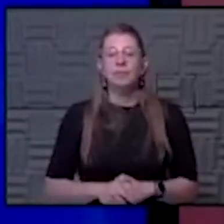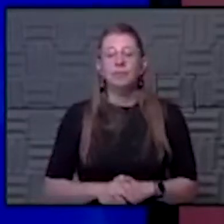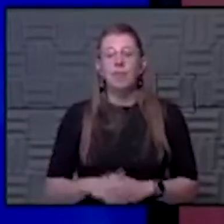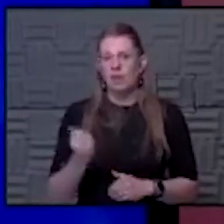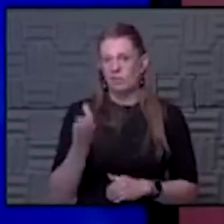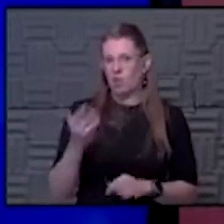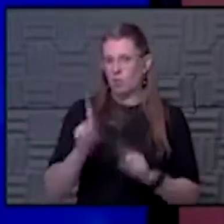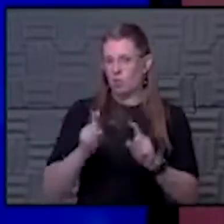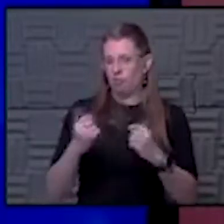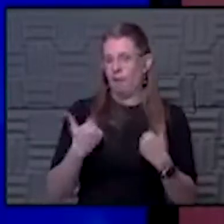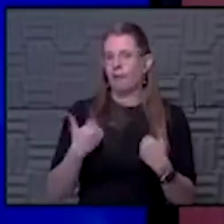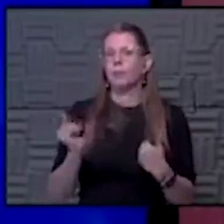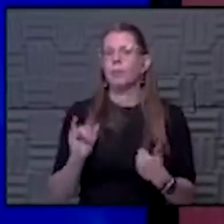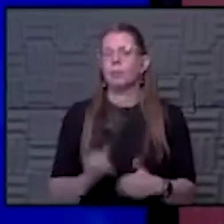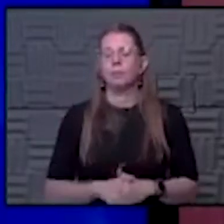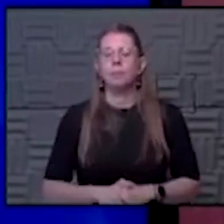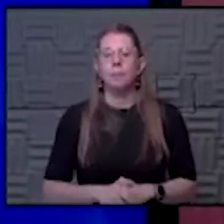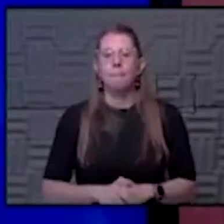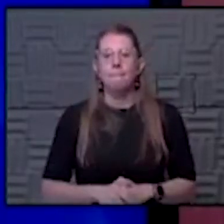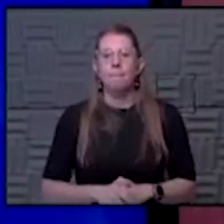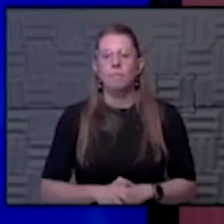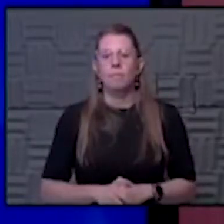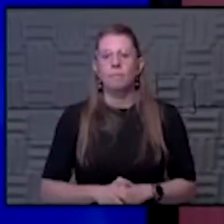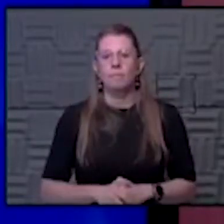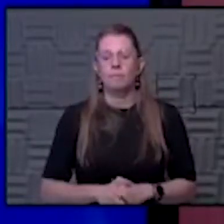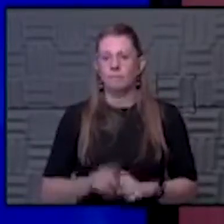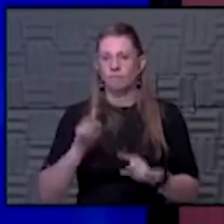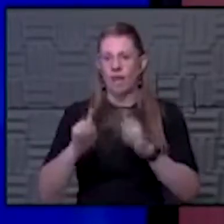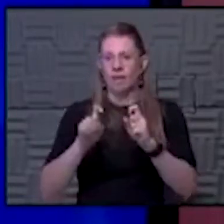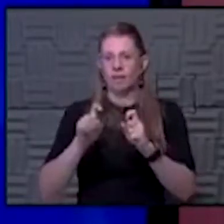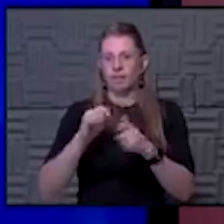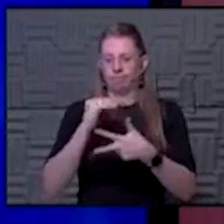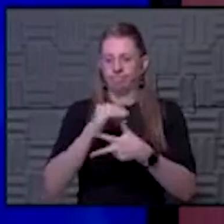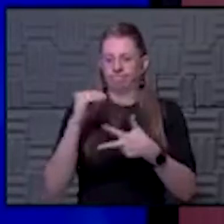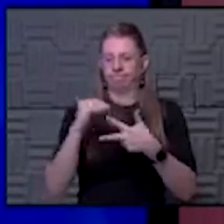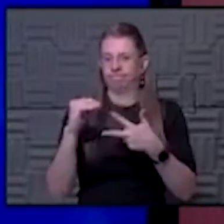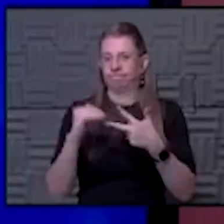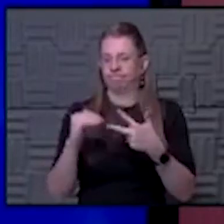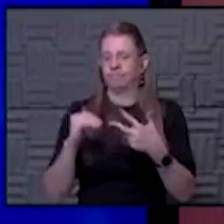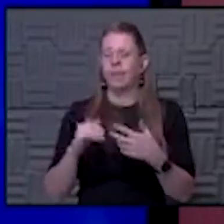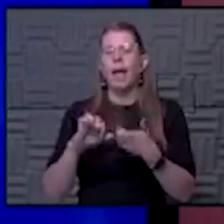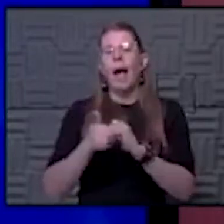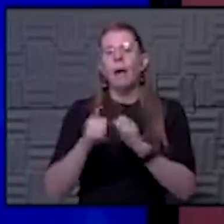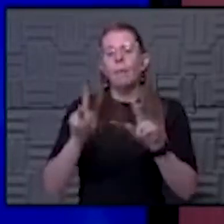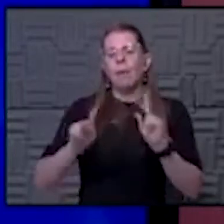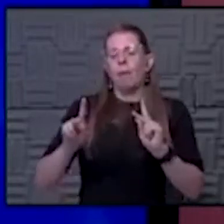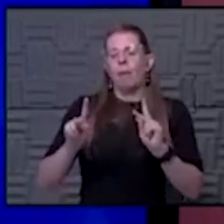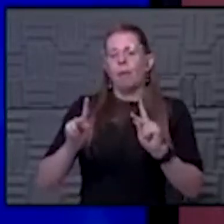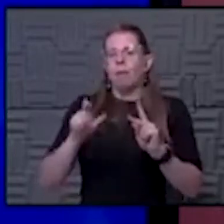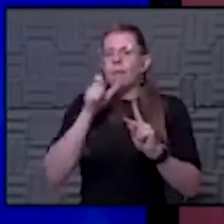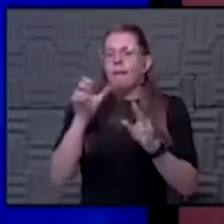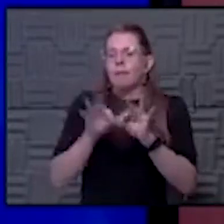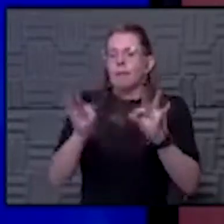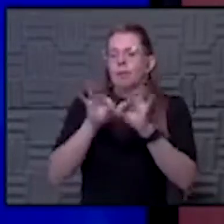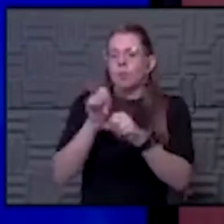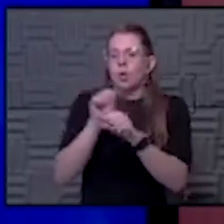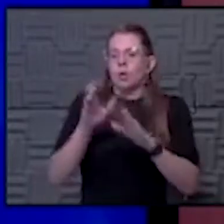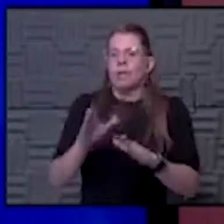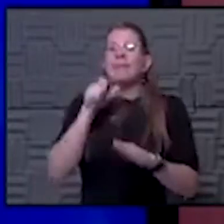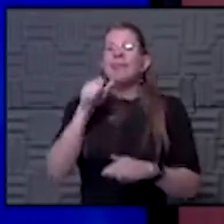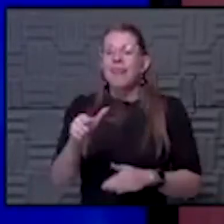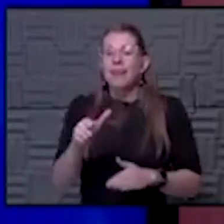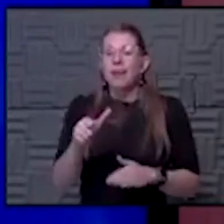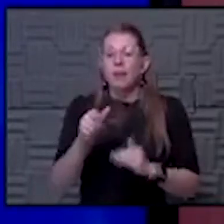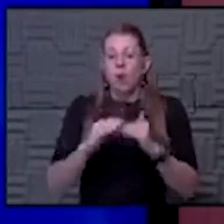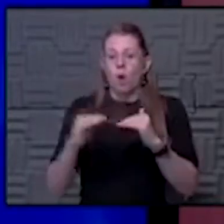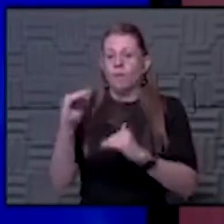few questions as well. I'll ask them one at a time. How do people who are not essential workers, who are not